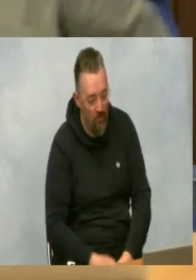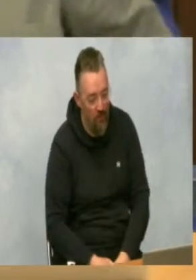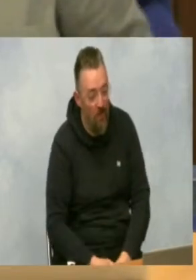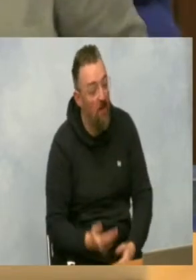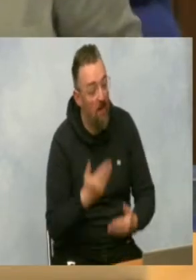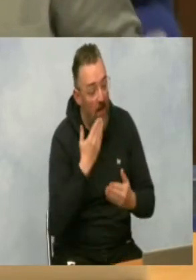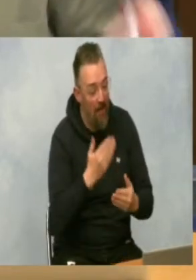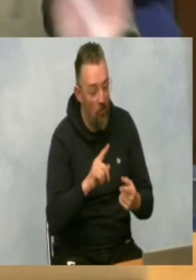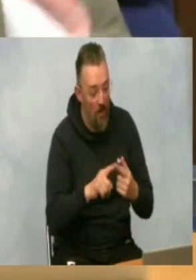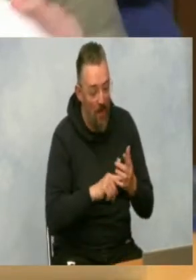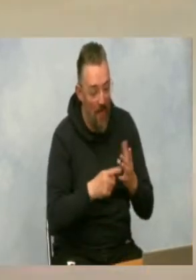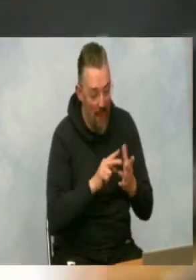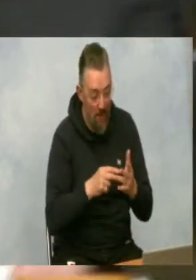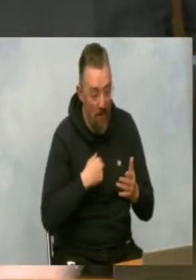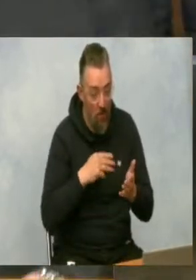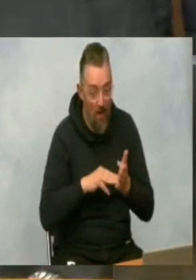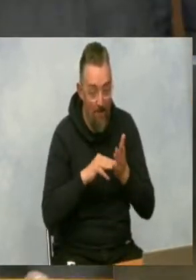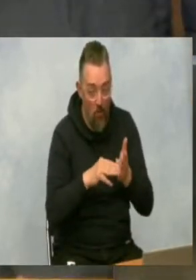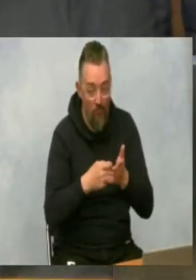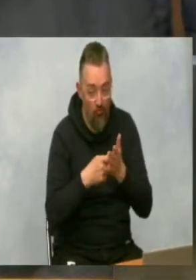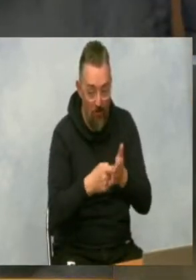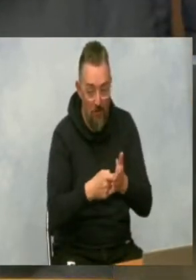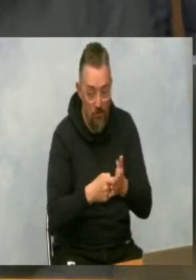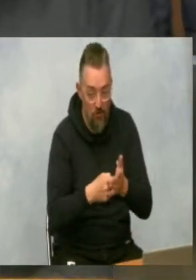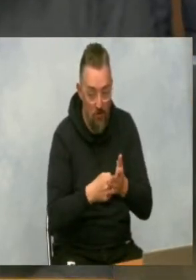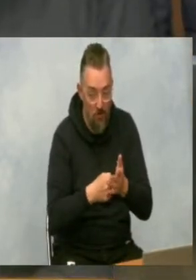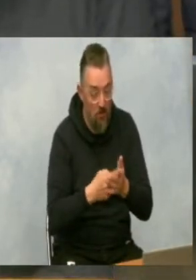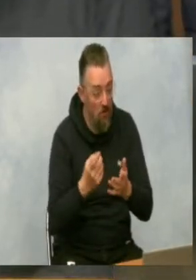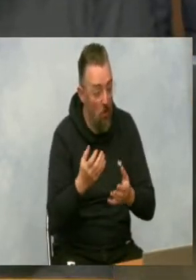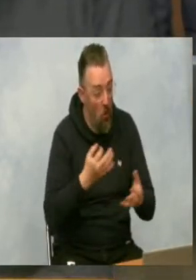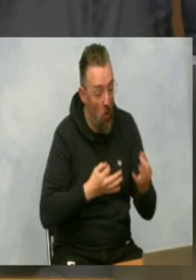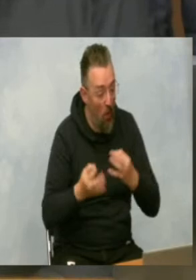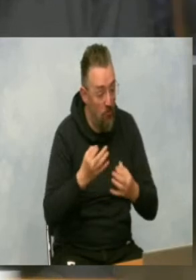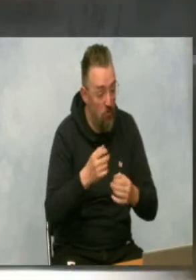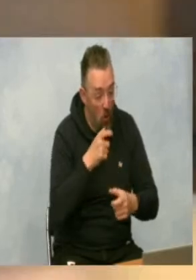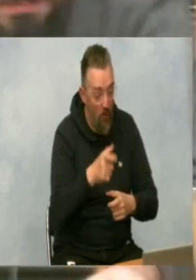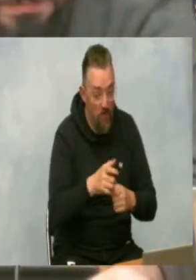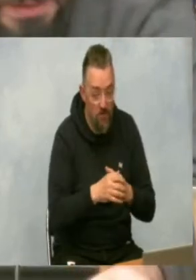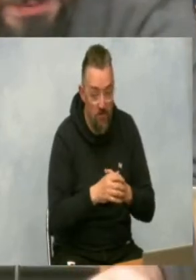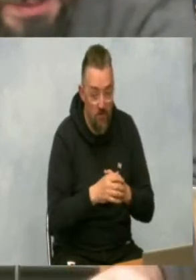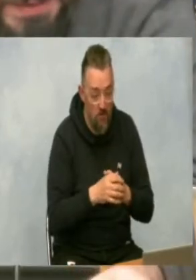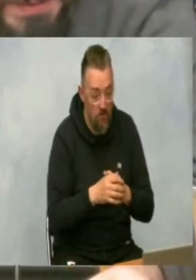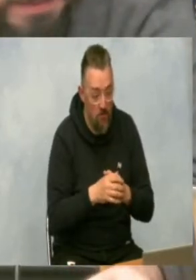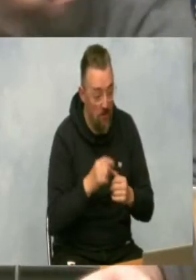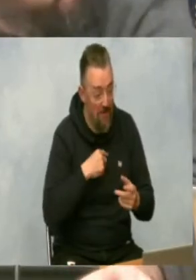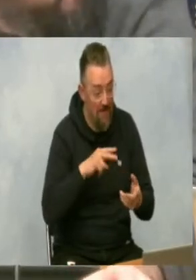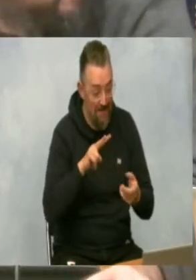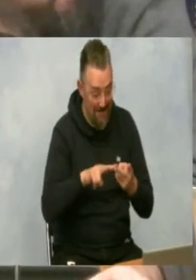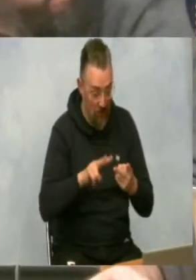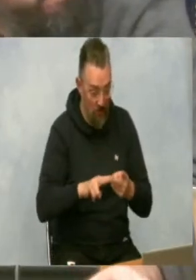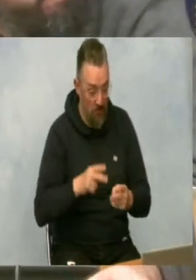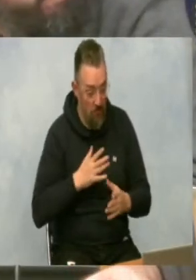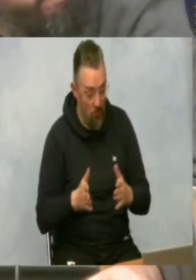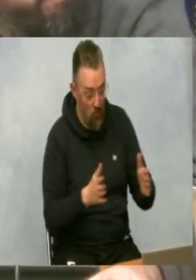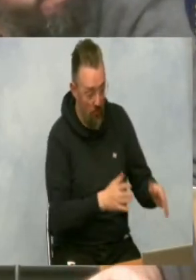Elaine. I'll move that recommendation. Is there any questions or comments? I'll second it.